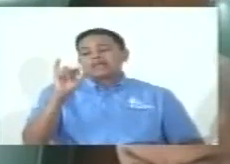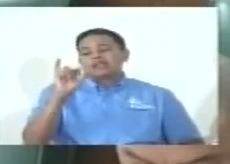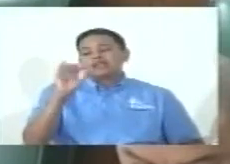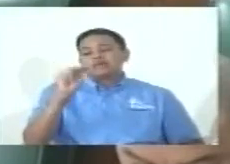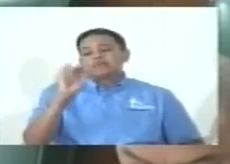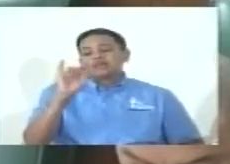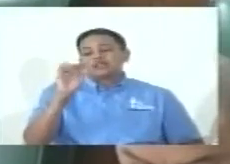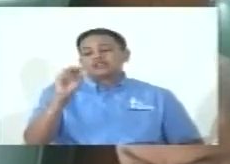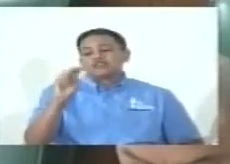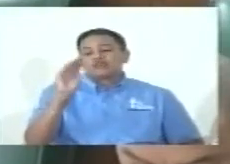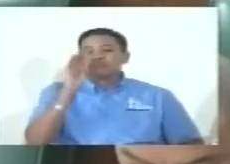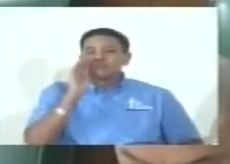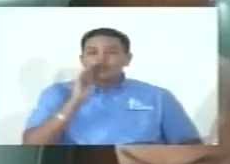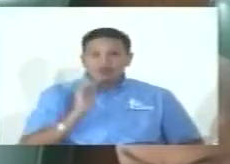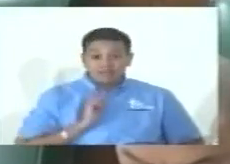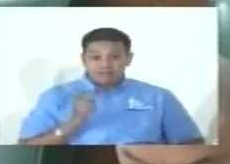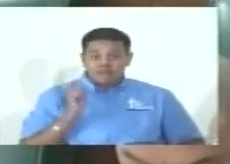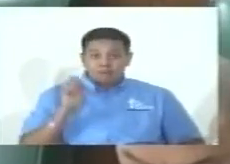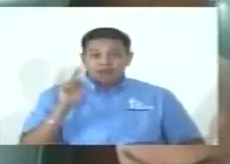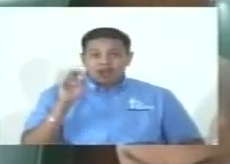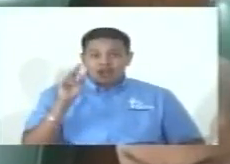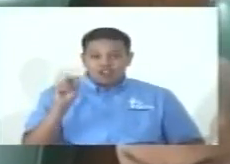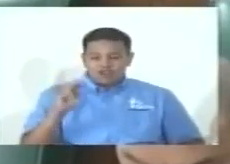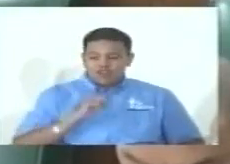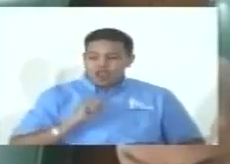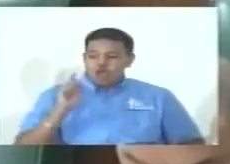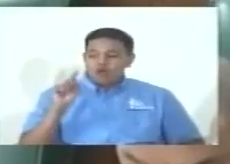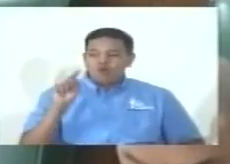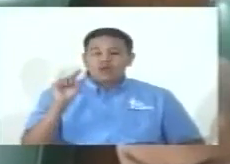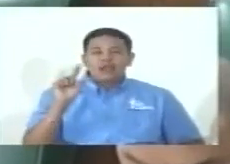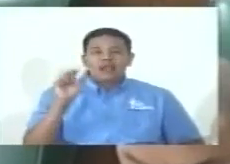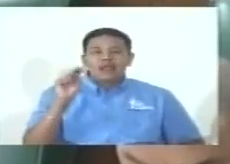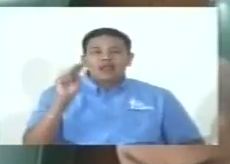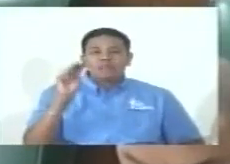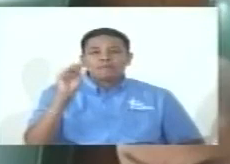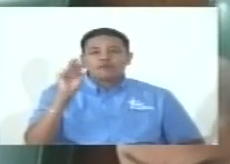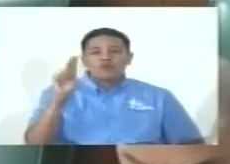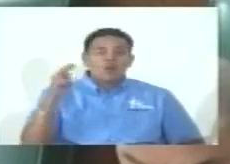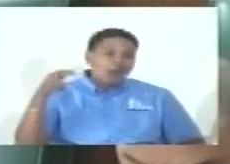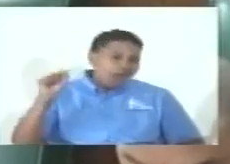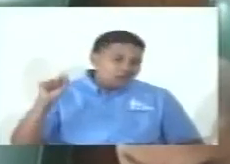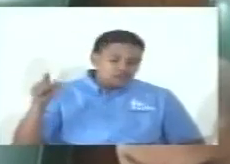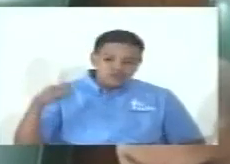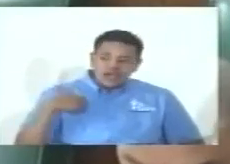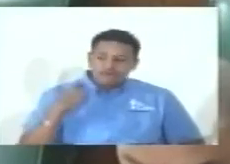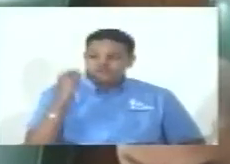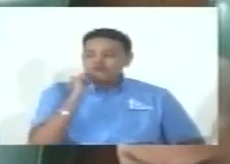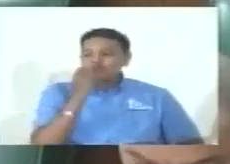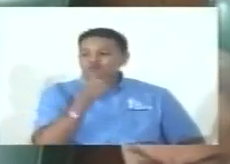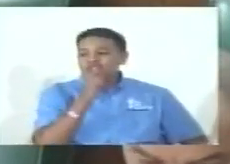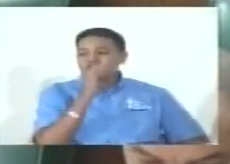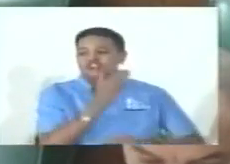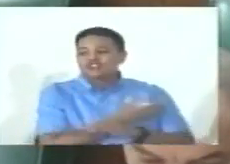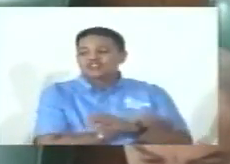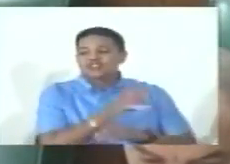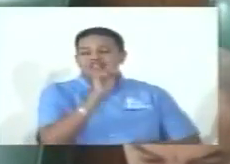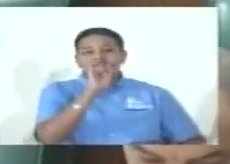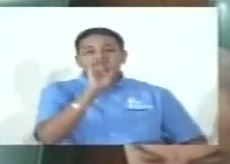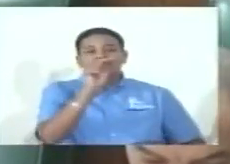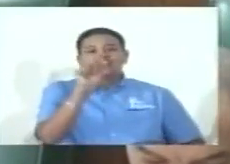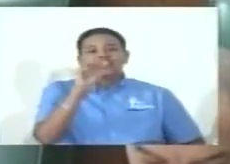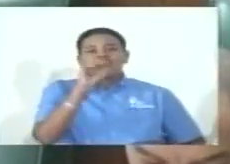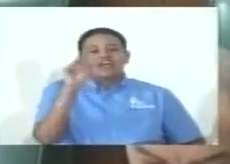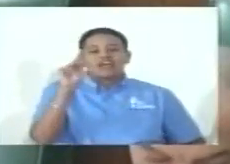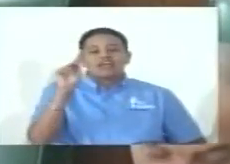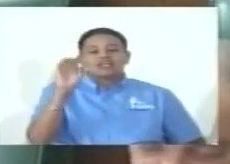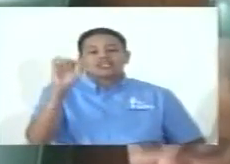from Clarendon. I went to Glenmere High School. He had twin daughters, Tina and Keisha,